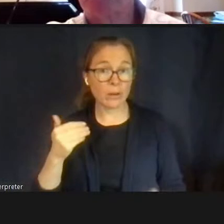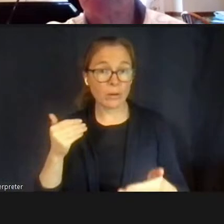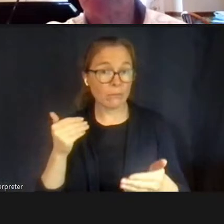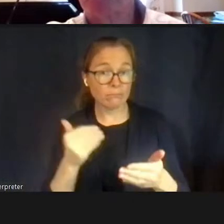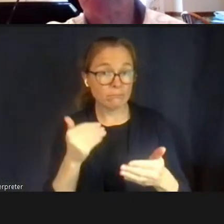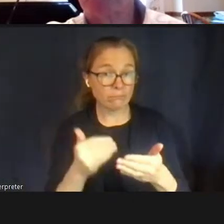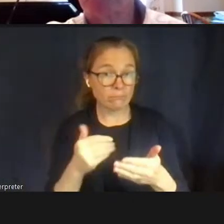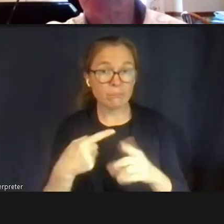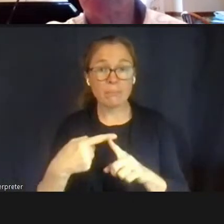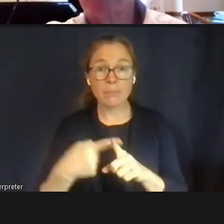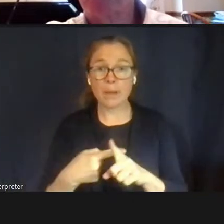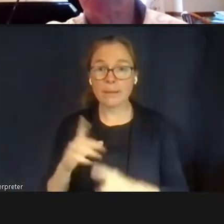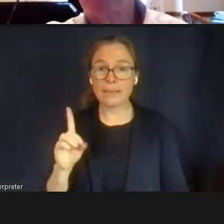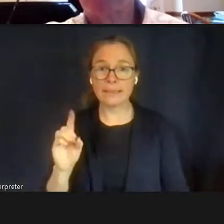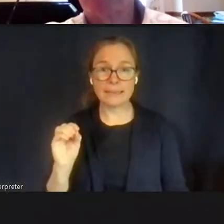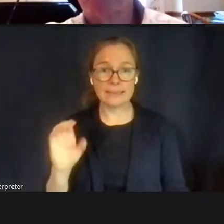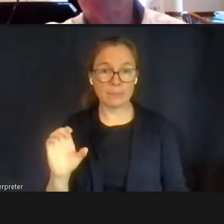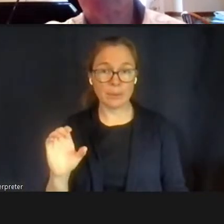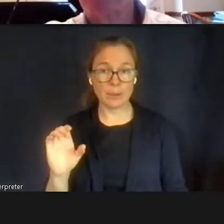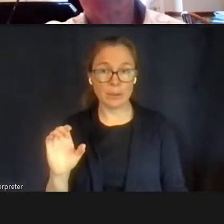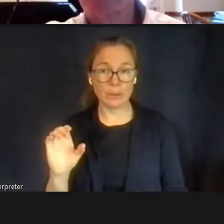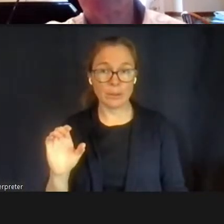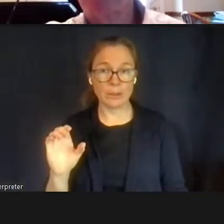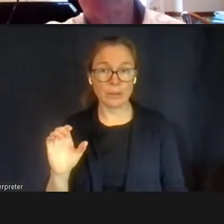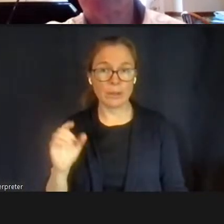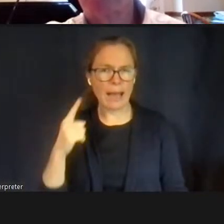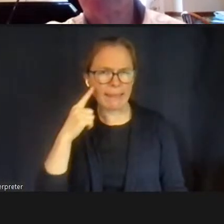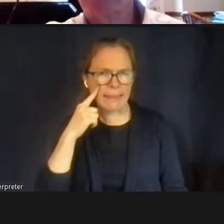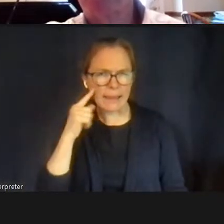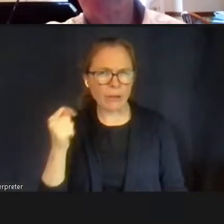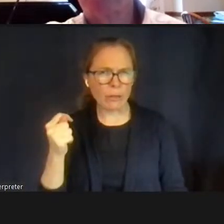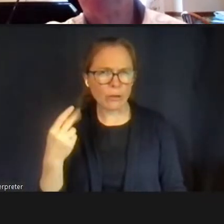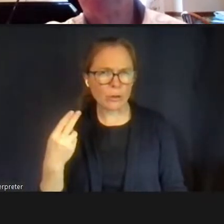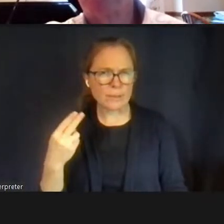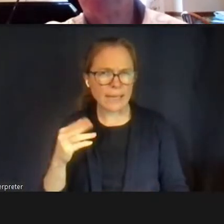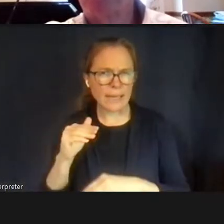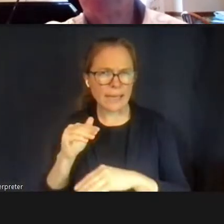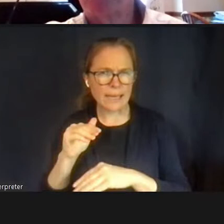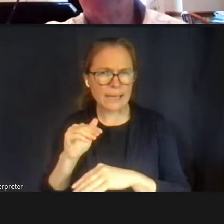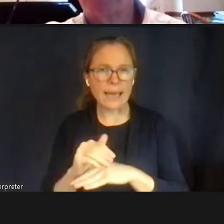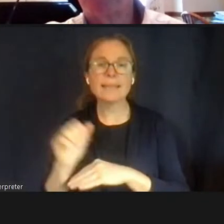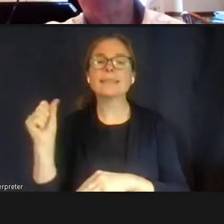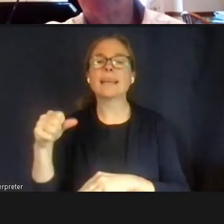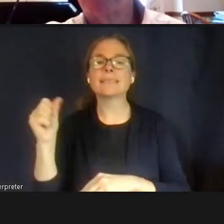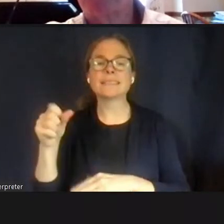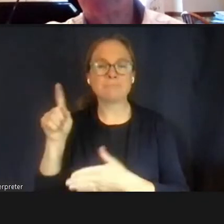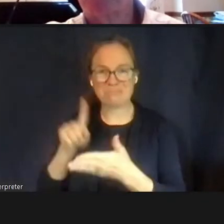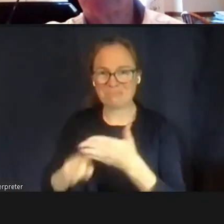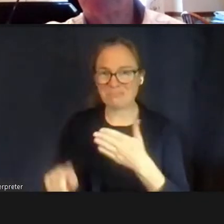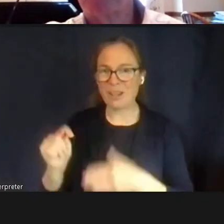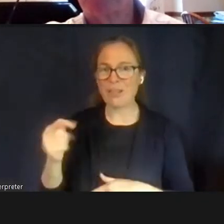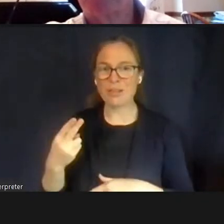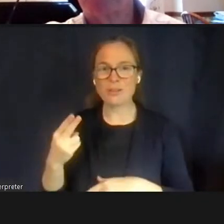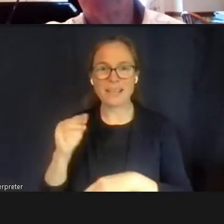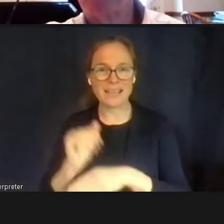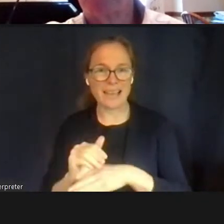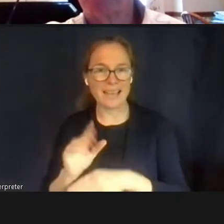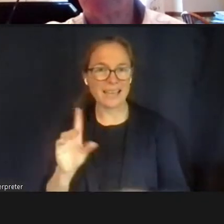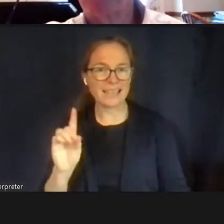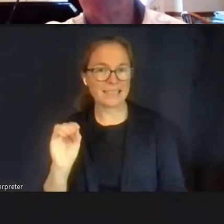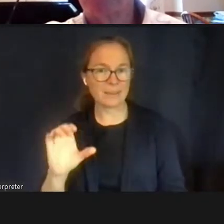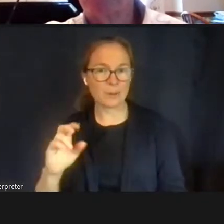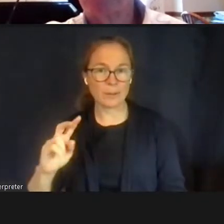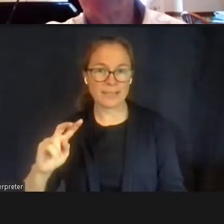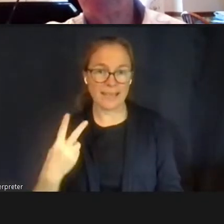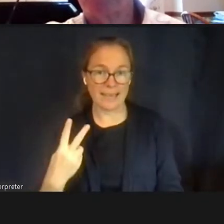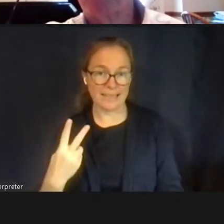in December. That will be a Thursday night. Yes, Thursday night, December 2nd. We